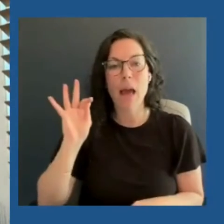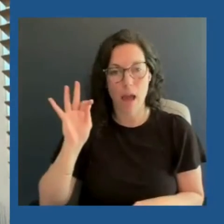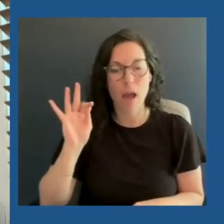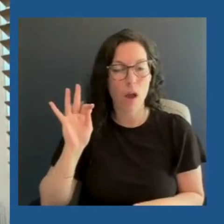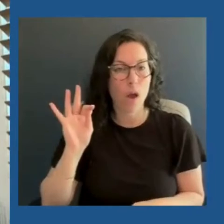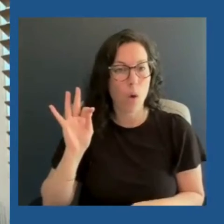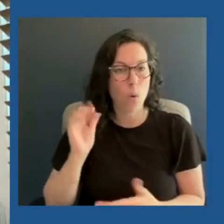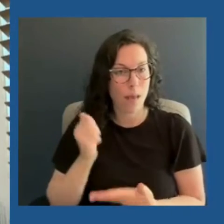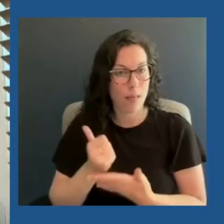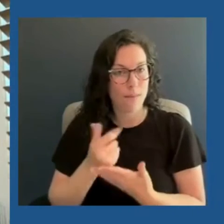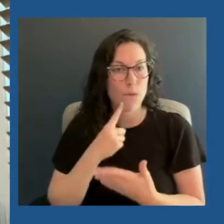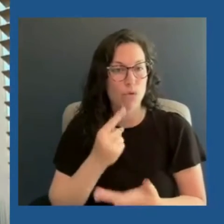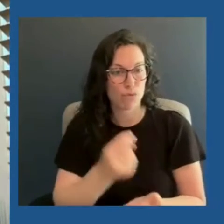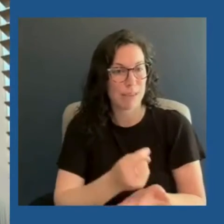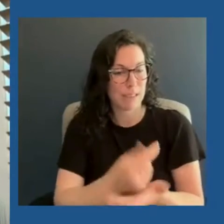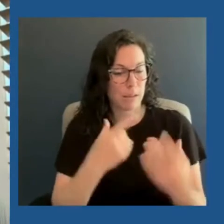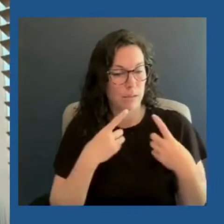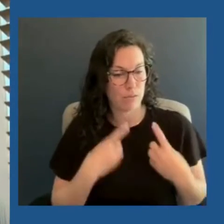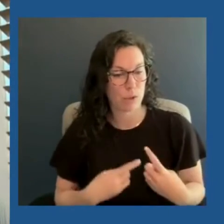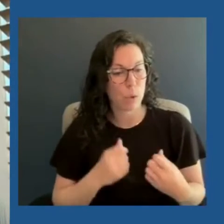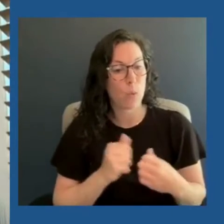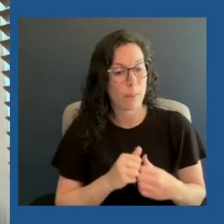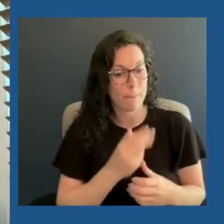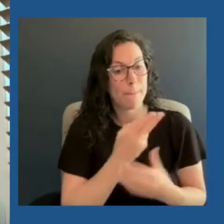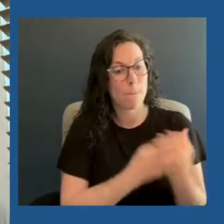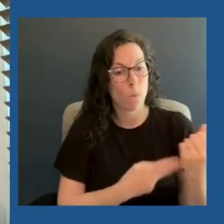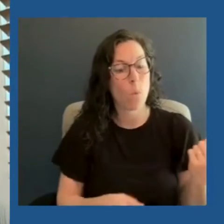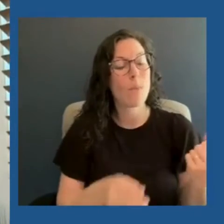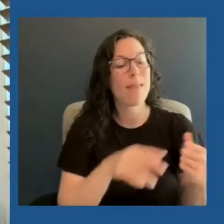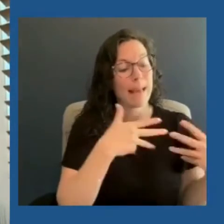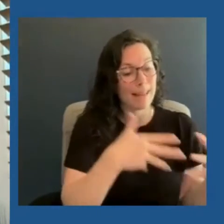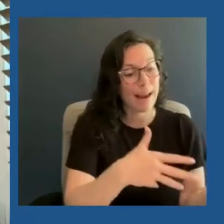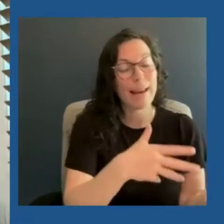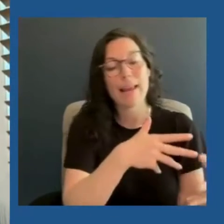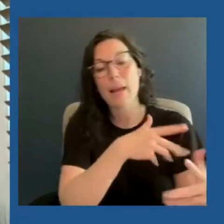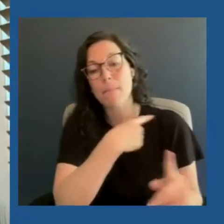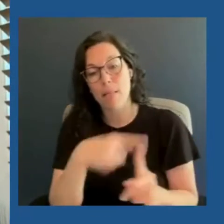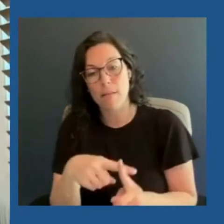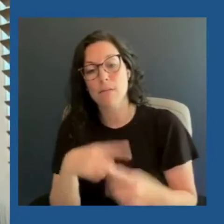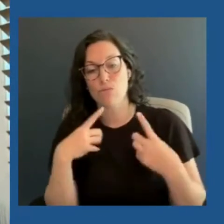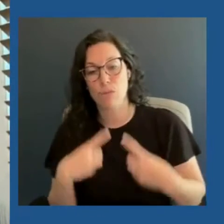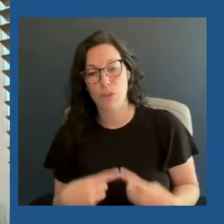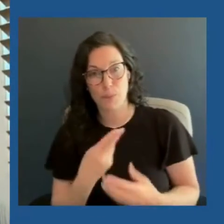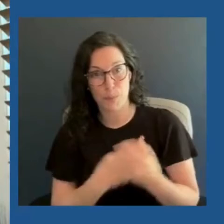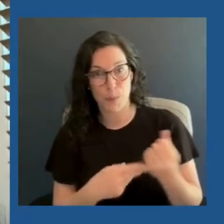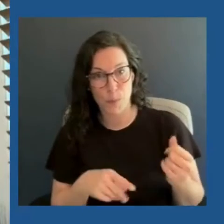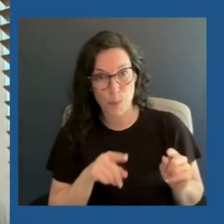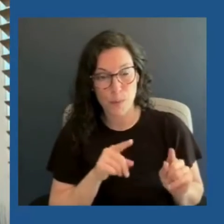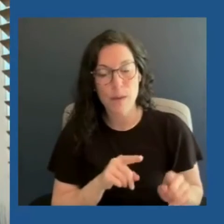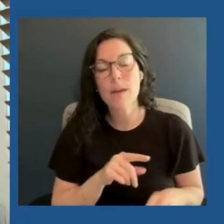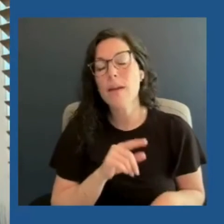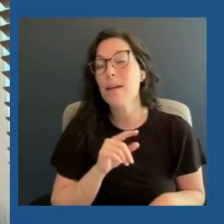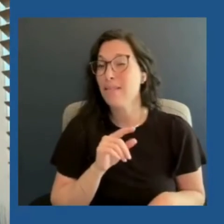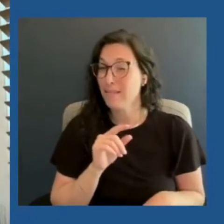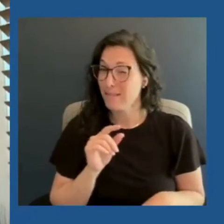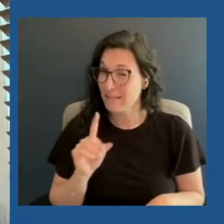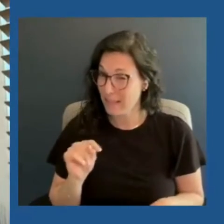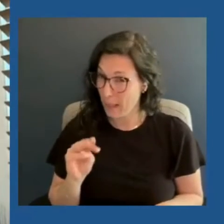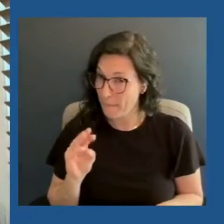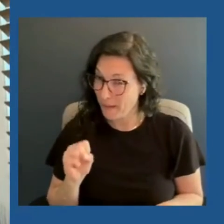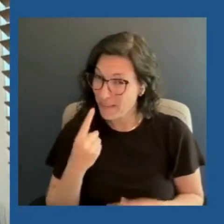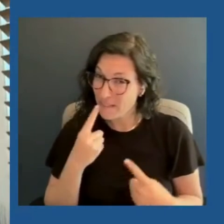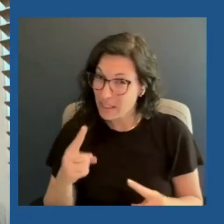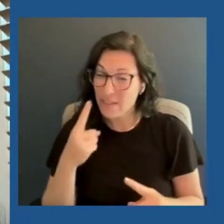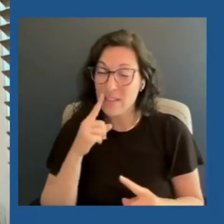in people with both this combination of anxiety and depression. In terms of whether TMS might be effective